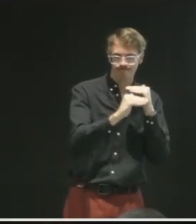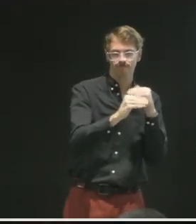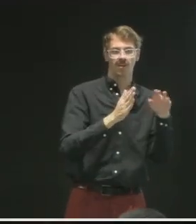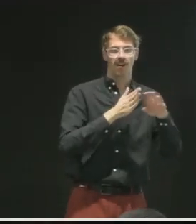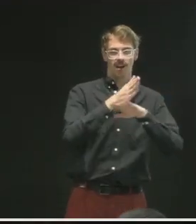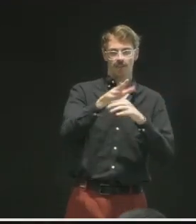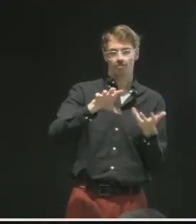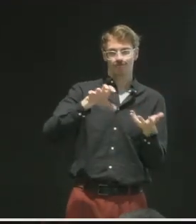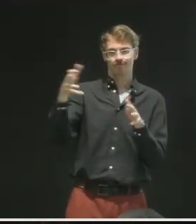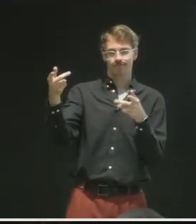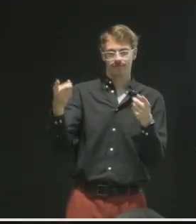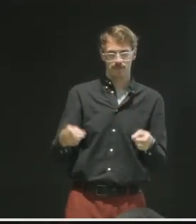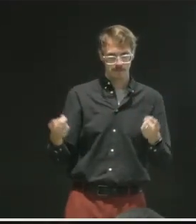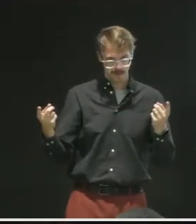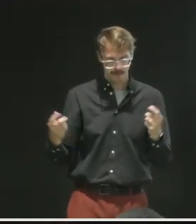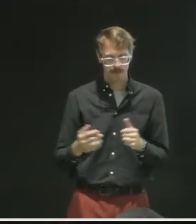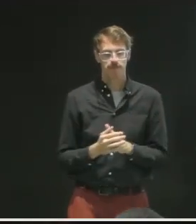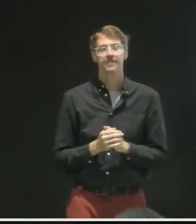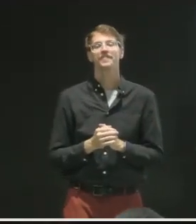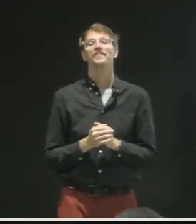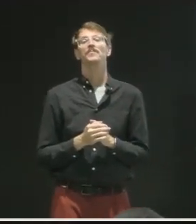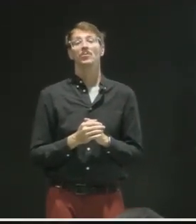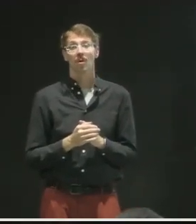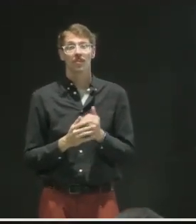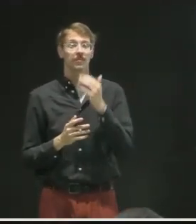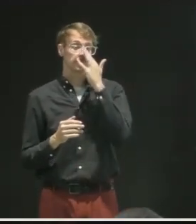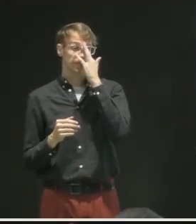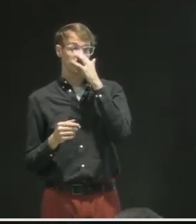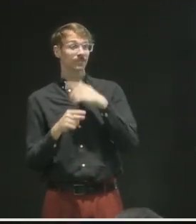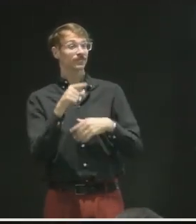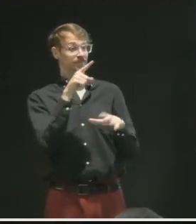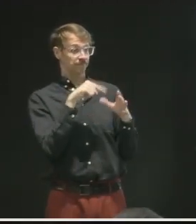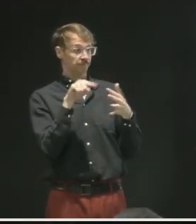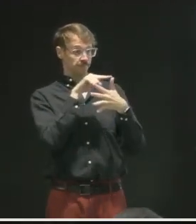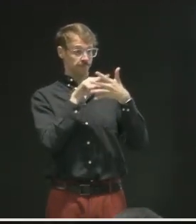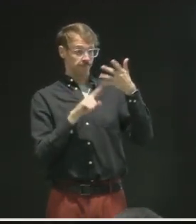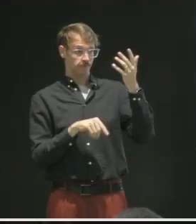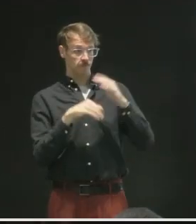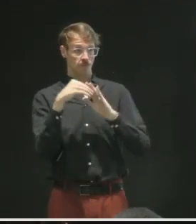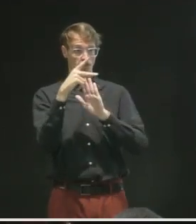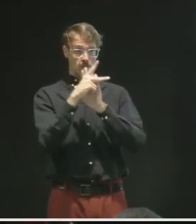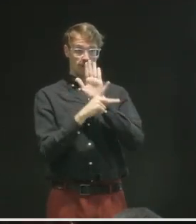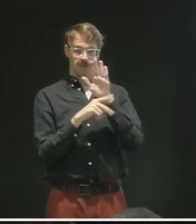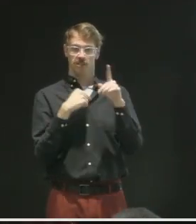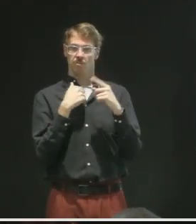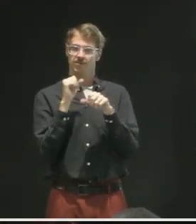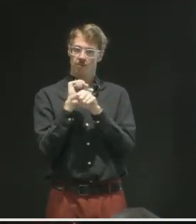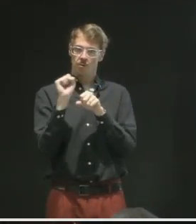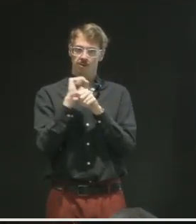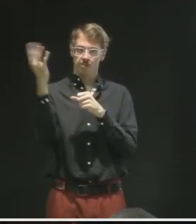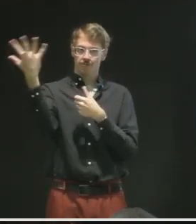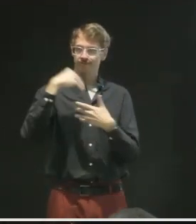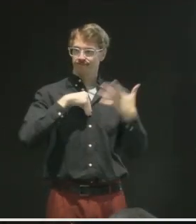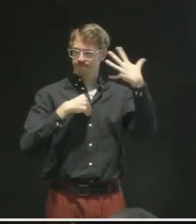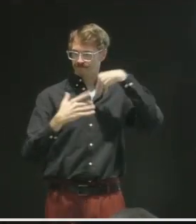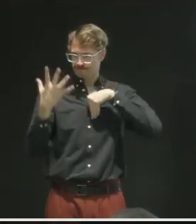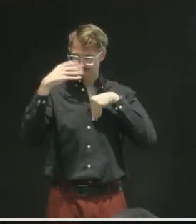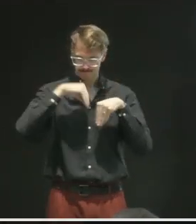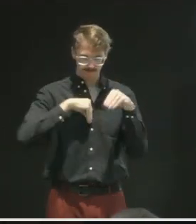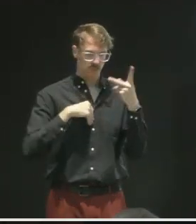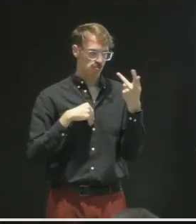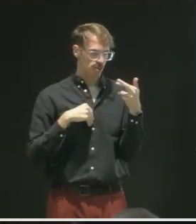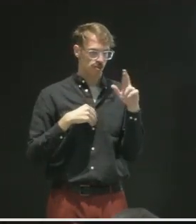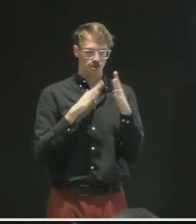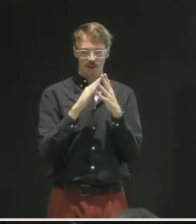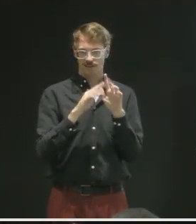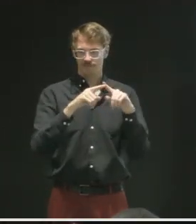disaster. So under those policies, we have been working to integrate gender and diversity perspectives to